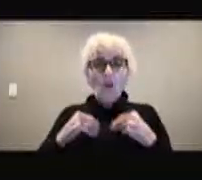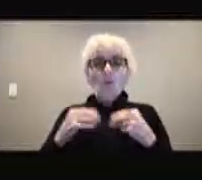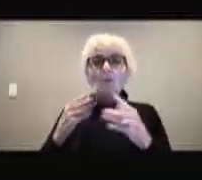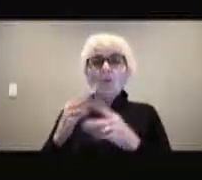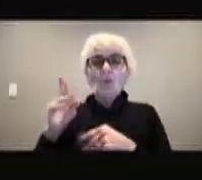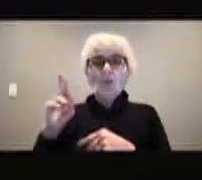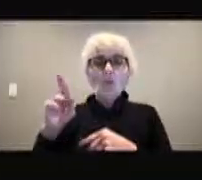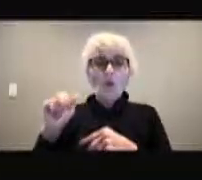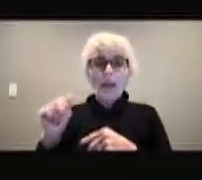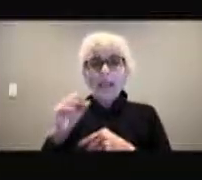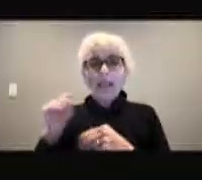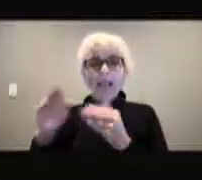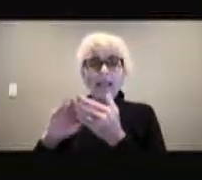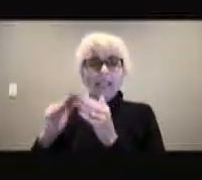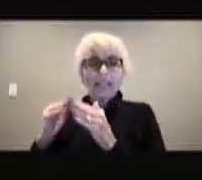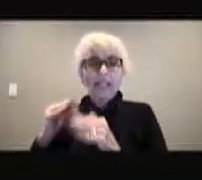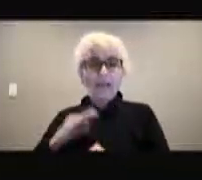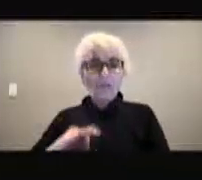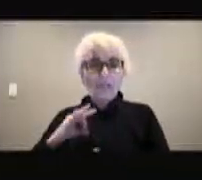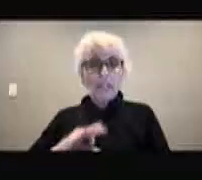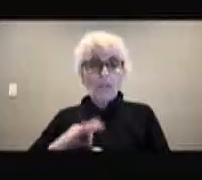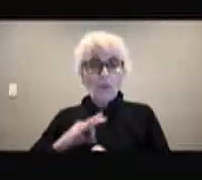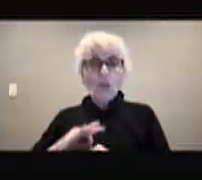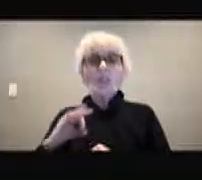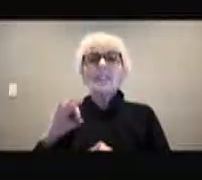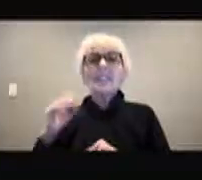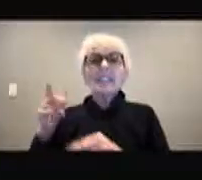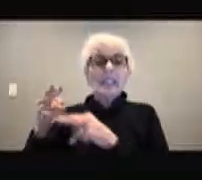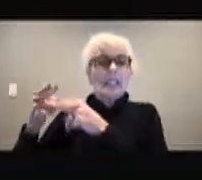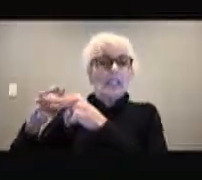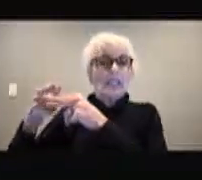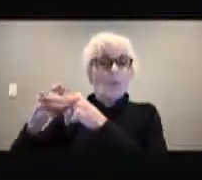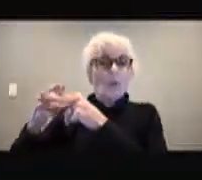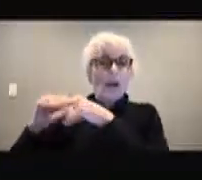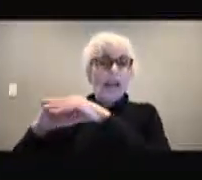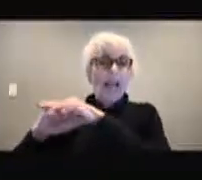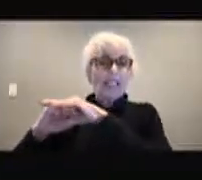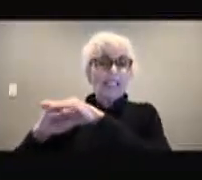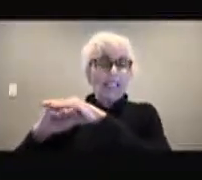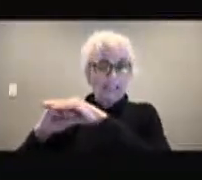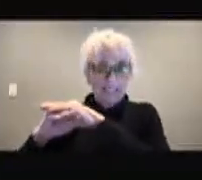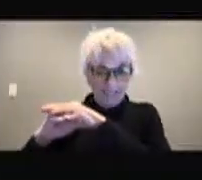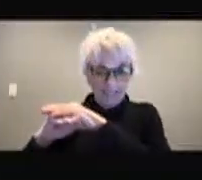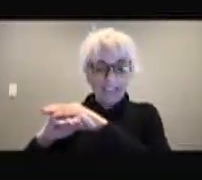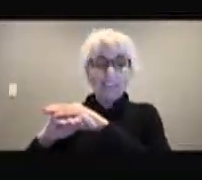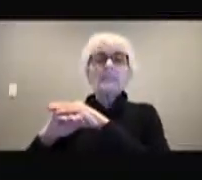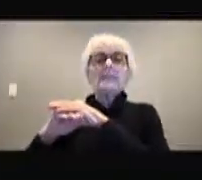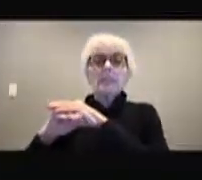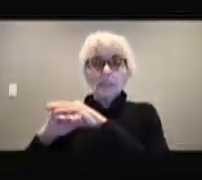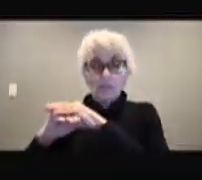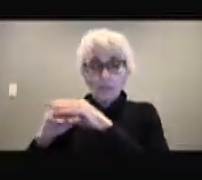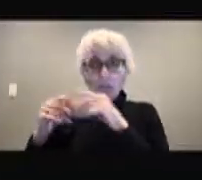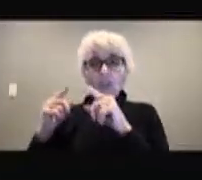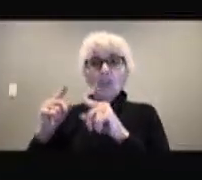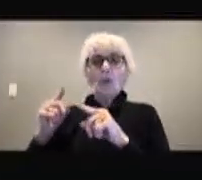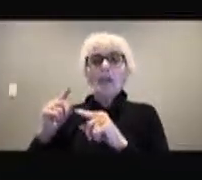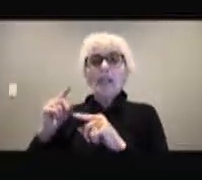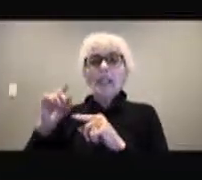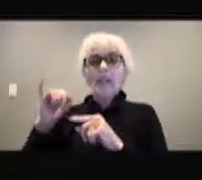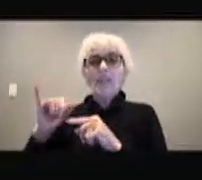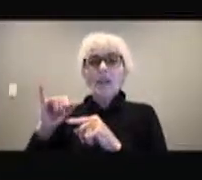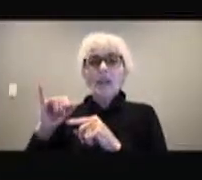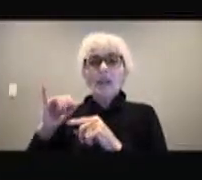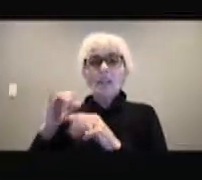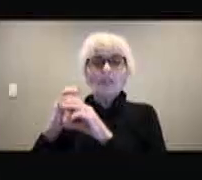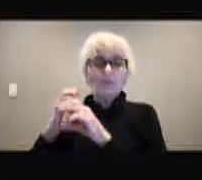as the City of Pittsburgh. So there would be a temporary access easement during essentially the trucking portion of this